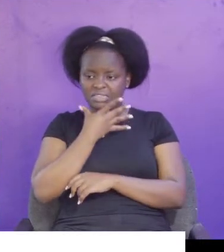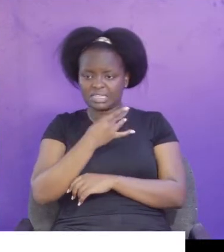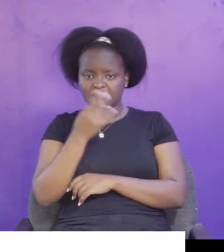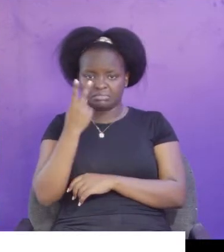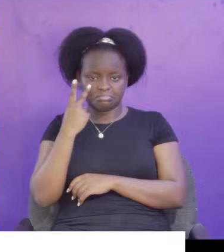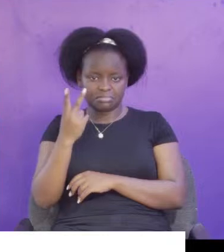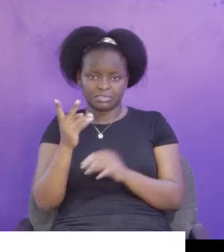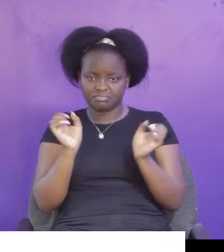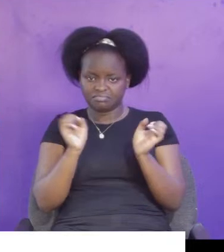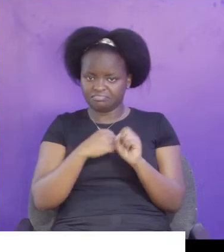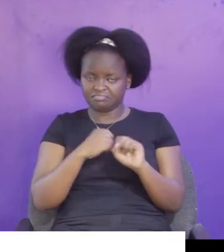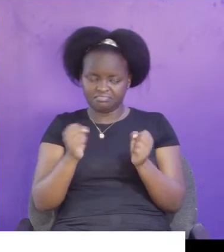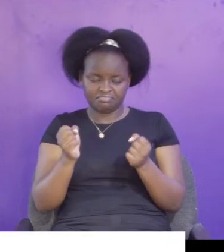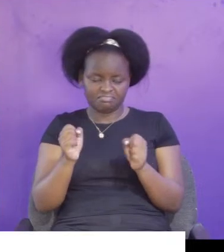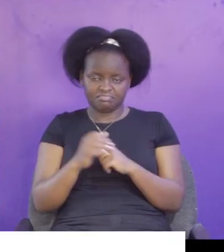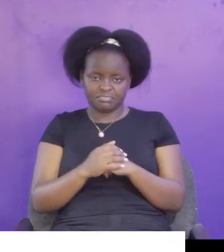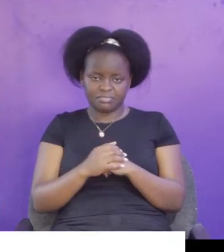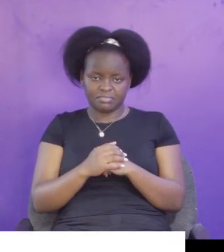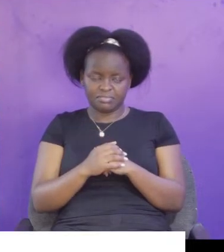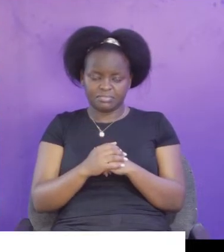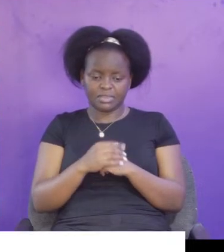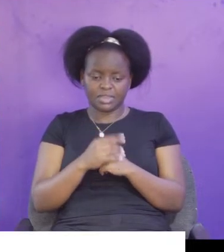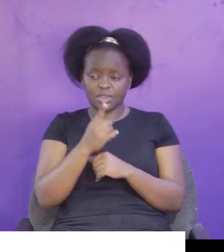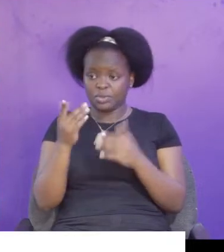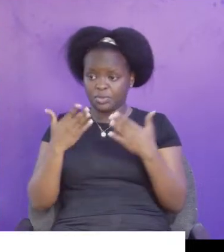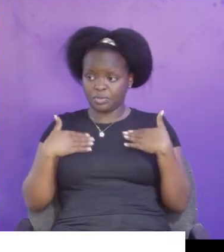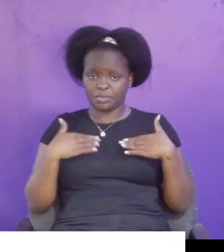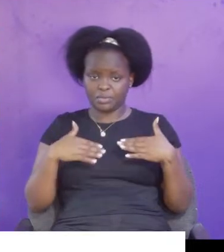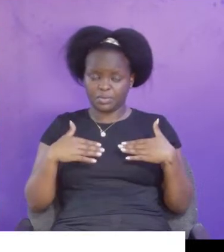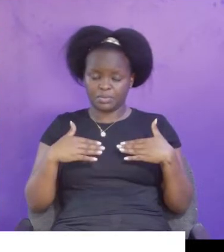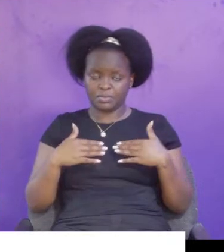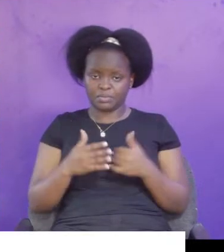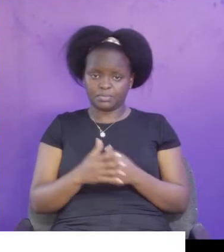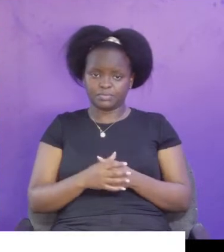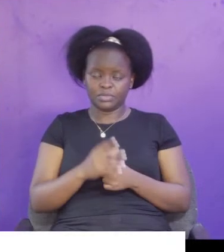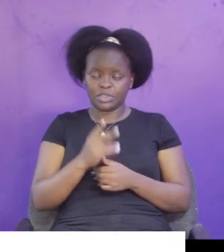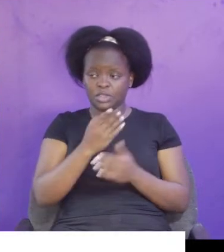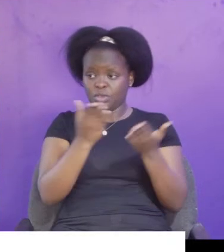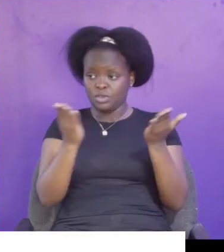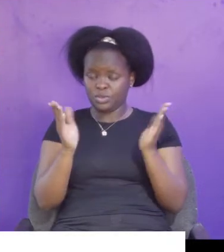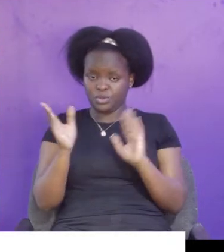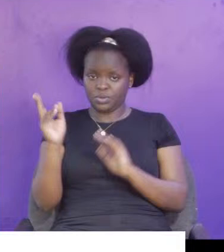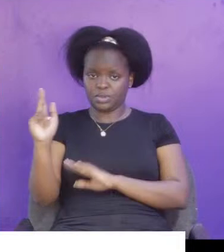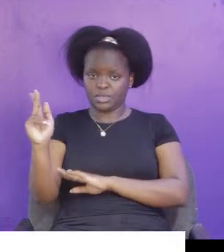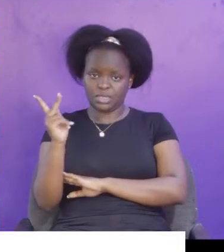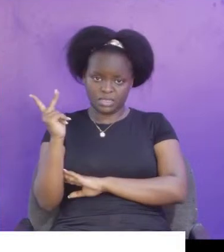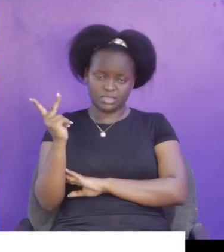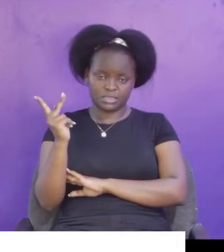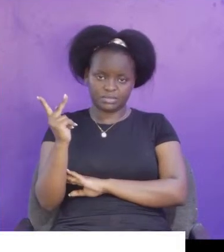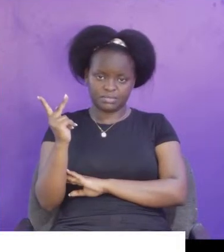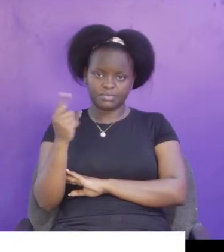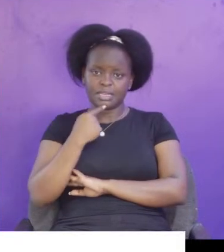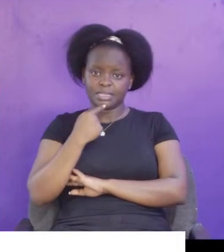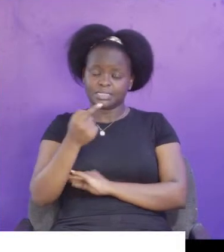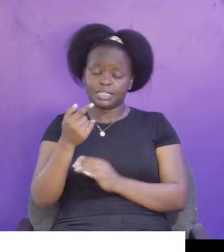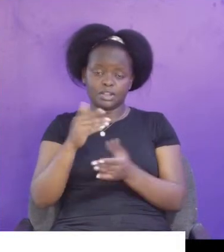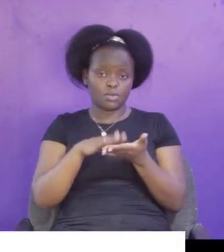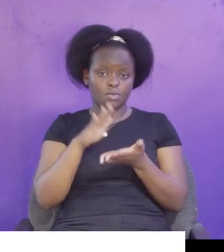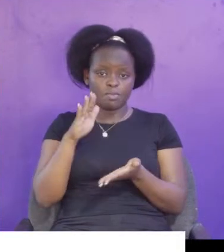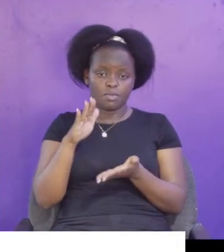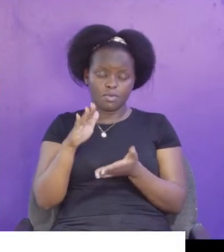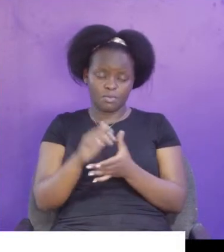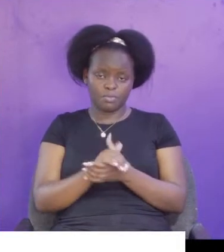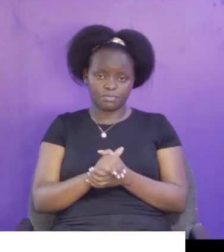So, you people, you Kenyans, I'll tell you more.